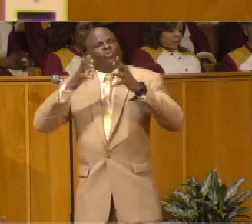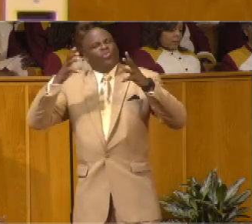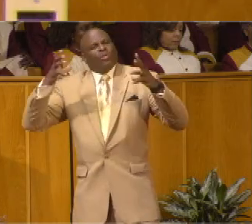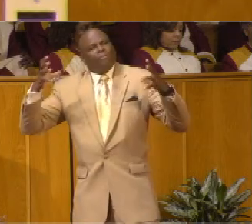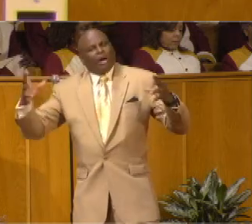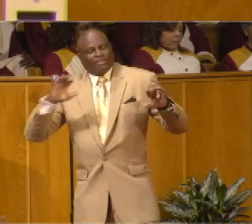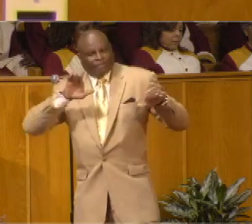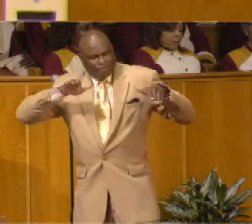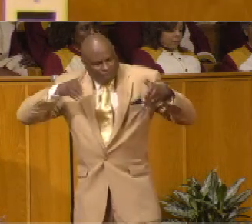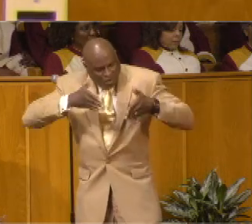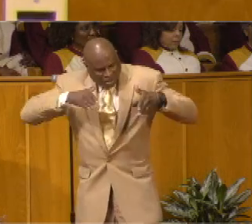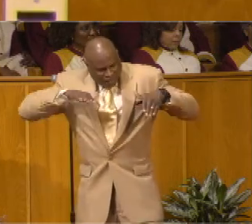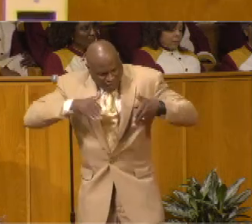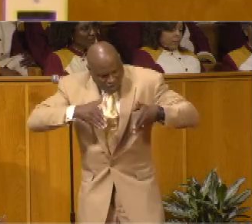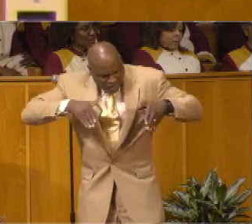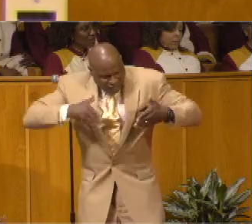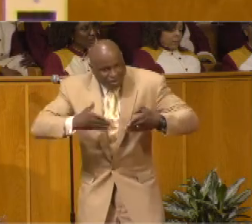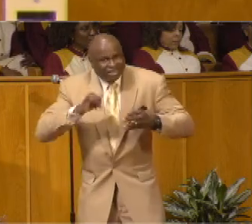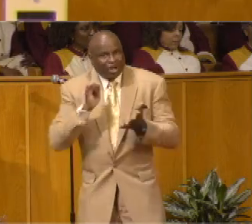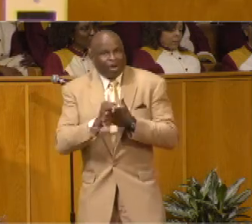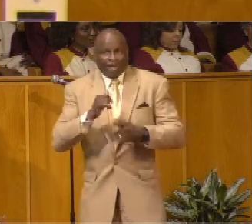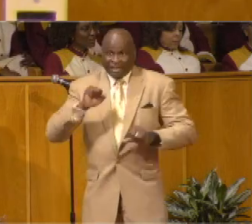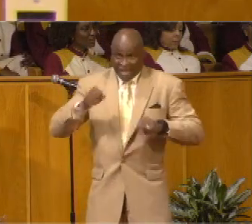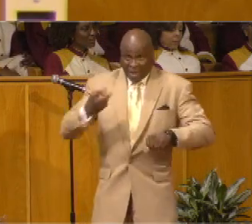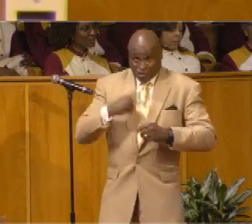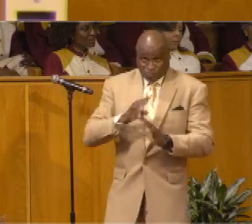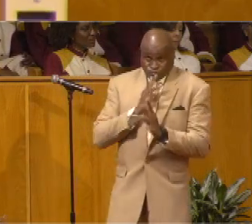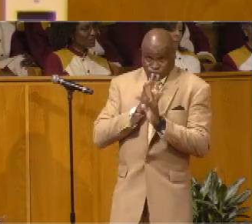overemphasis on speaking in tongues.